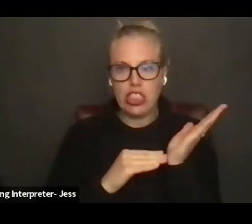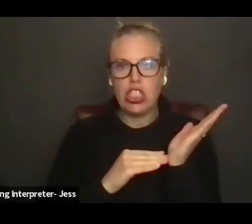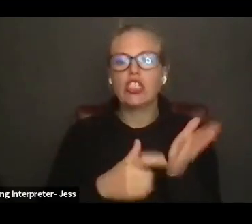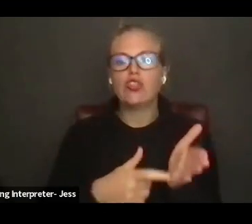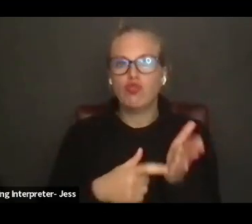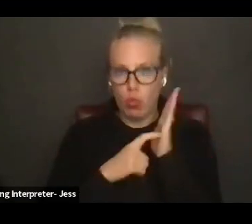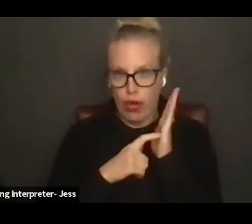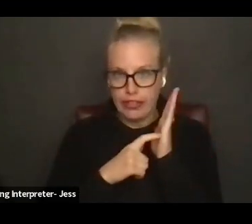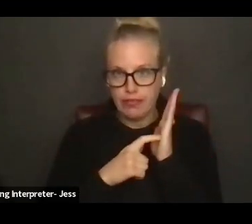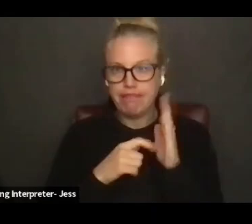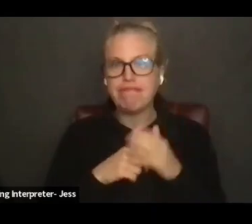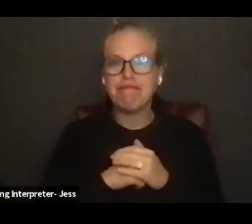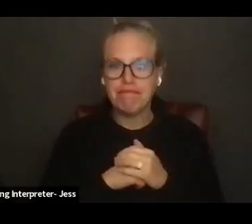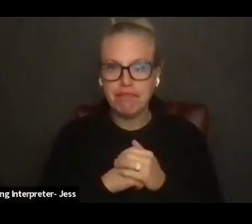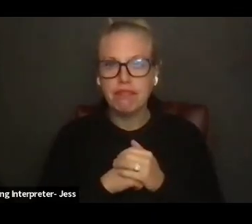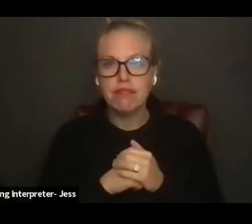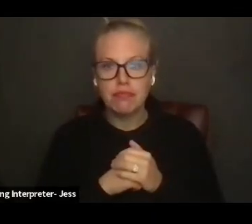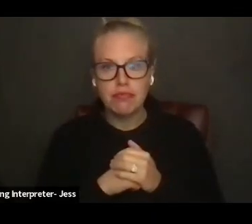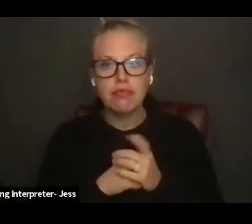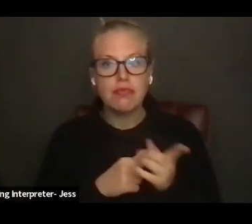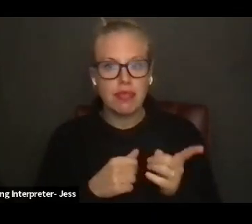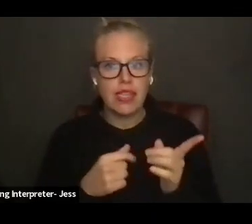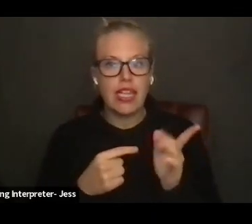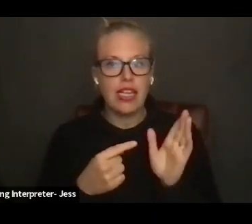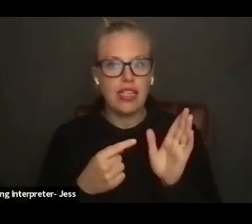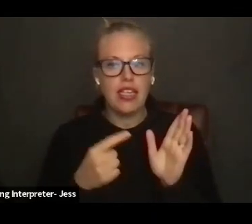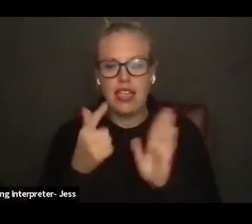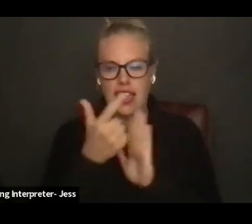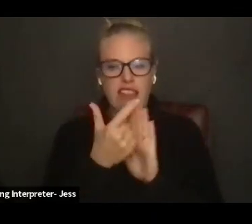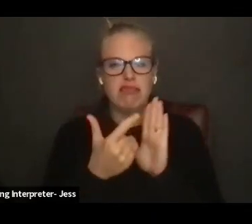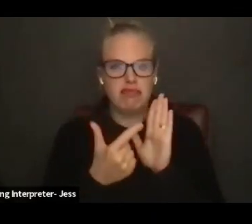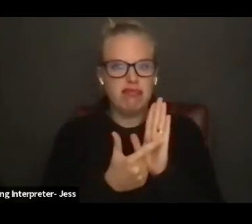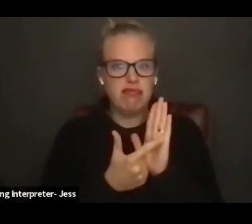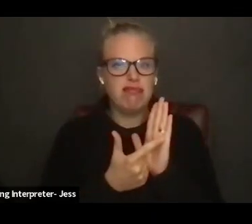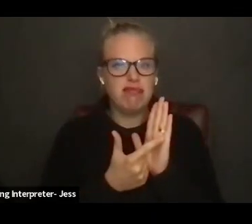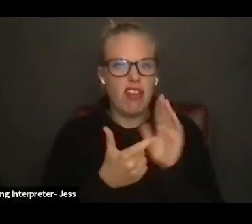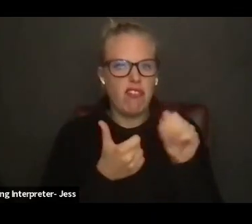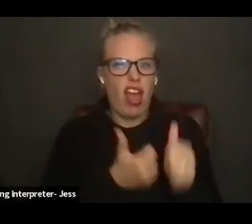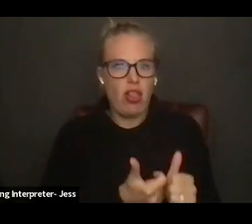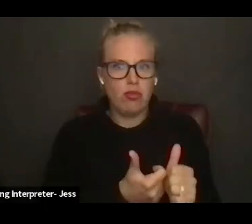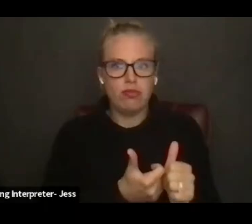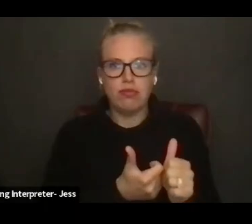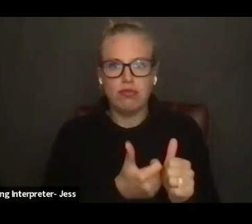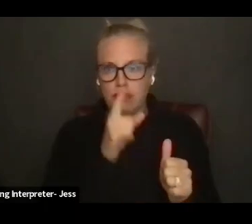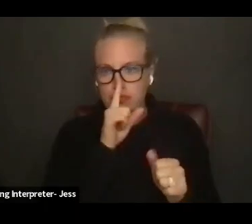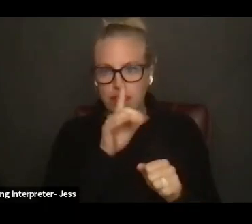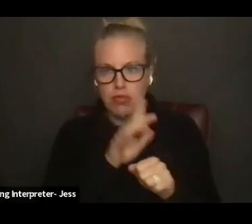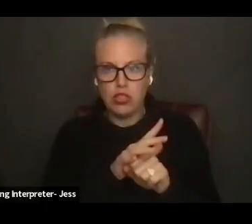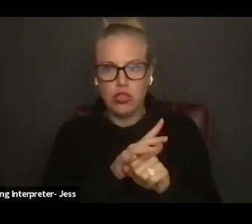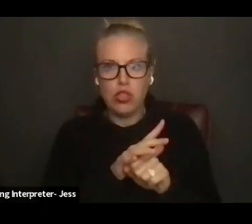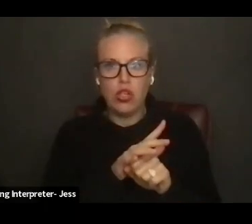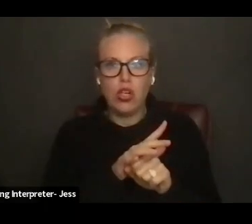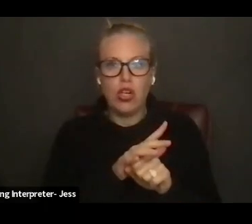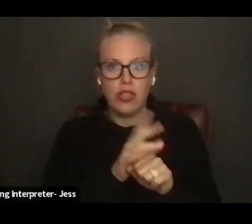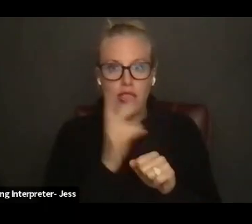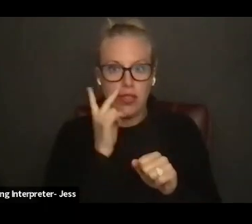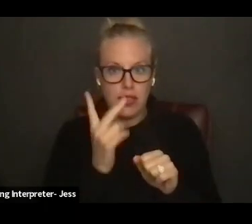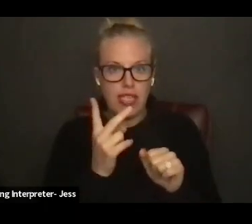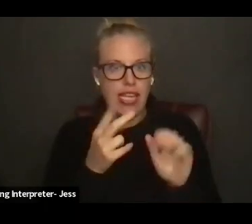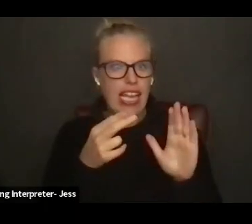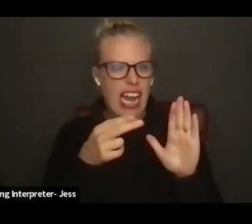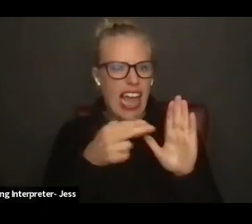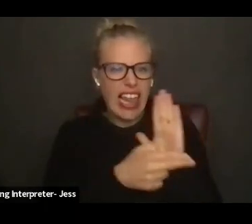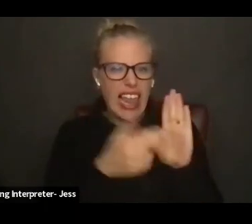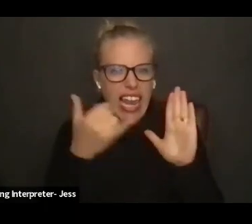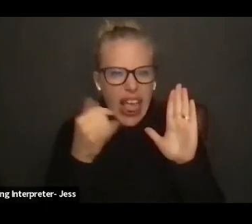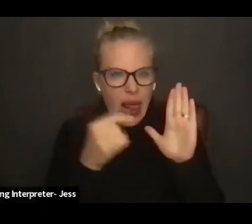required. So that reflects what state law is. I just want to make sure that it was you can see it and I highlighted